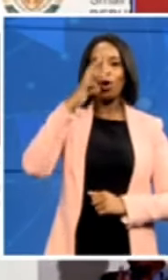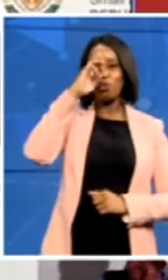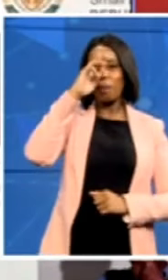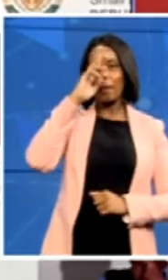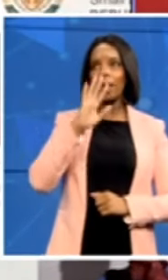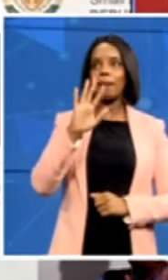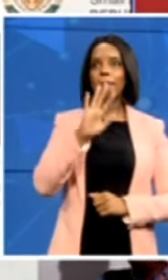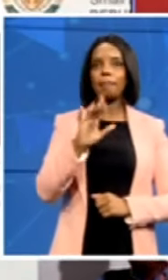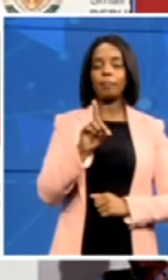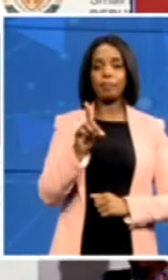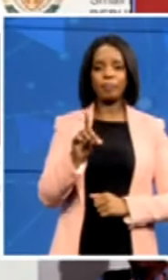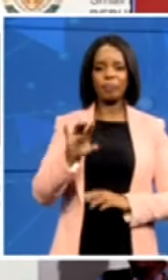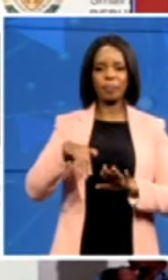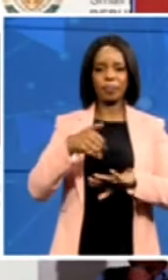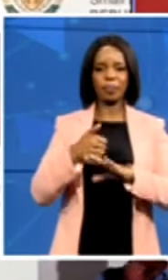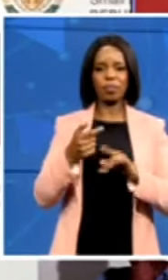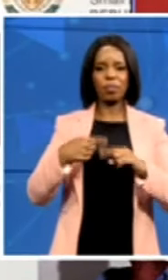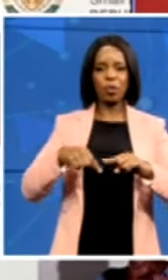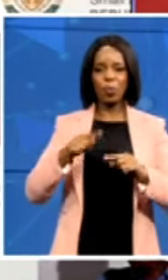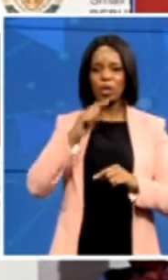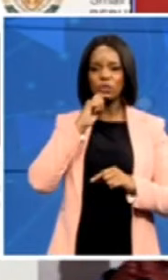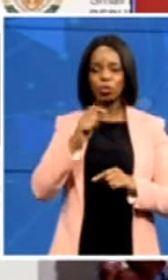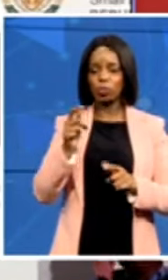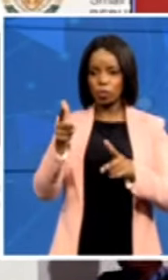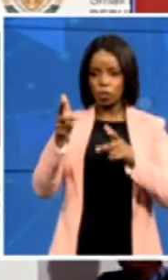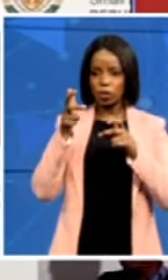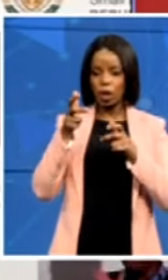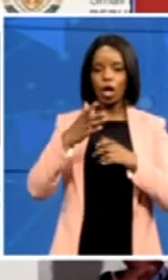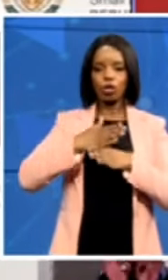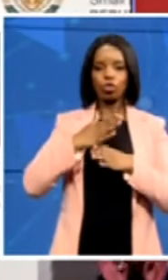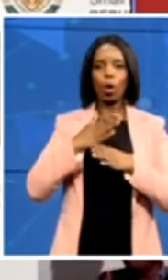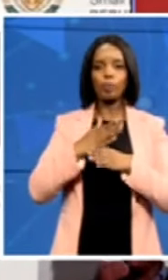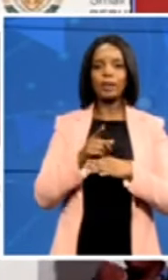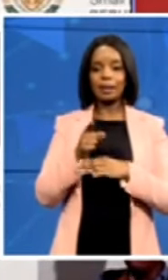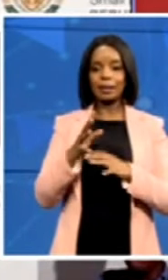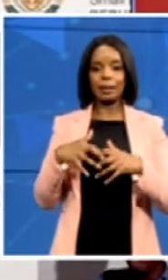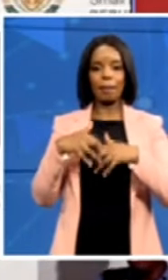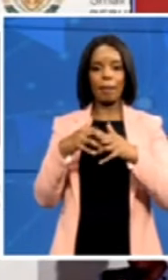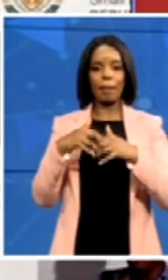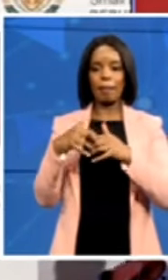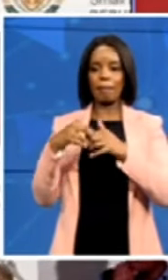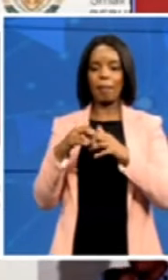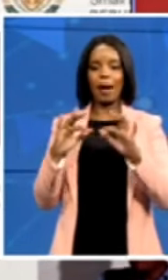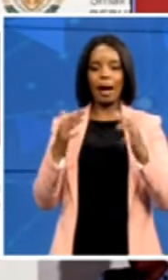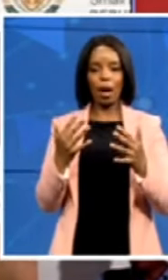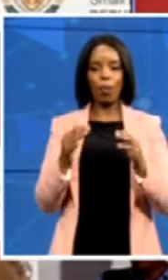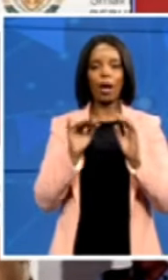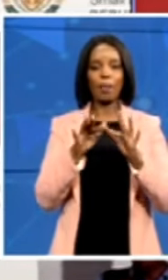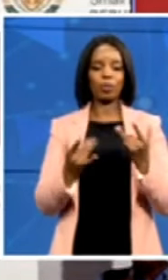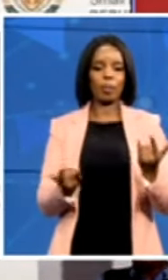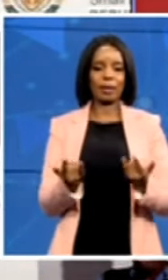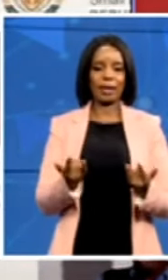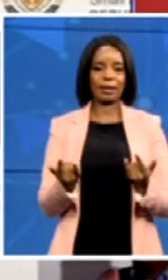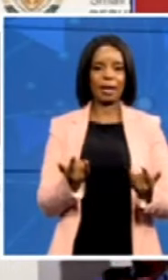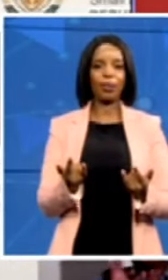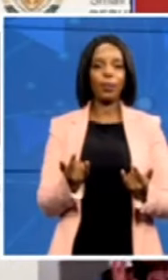terms of the jobs that were created through the informal businesses. And this is what we're talking about, that when we are able to collaborate with